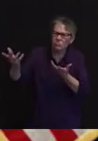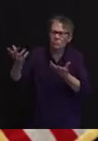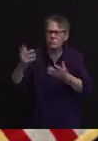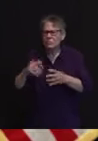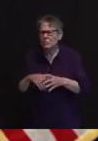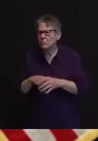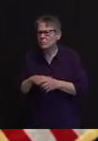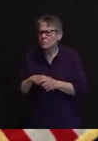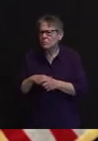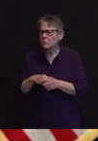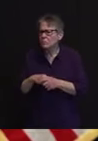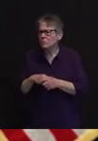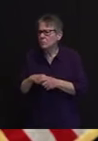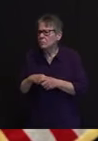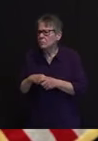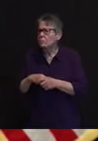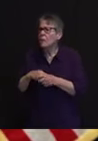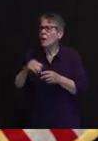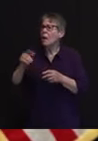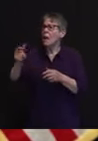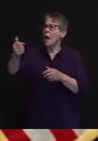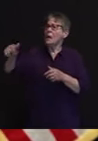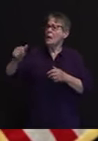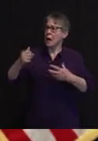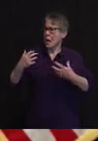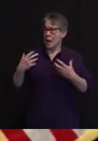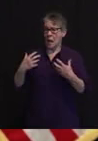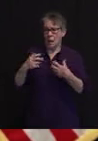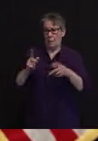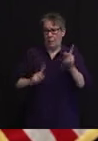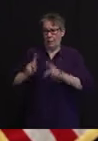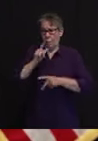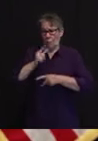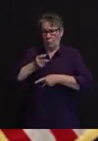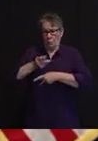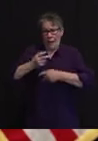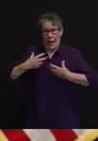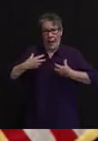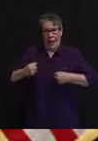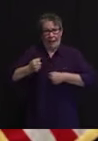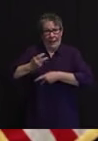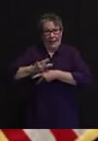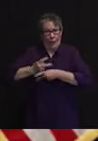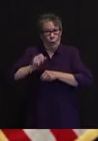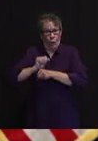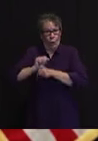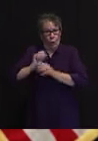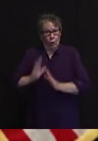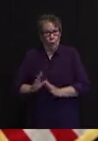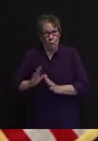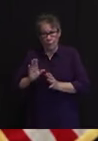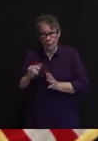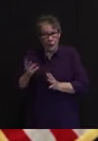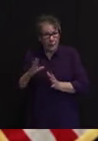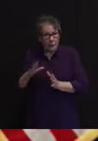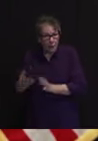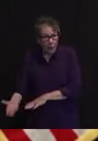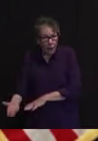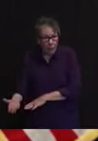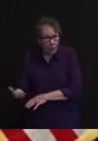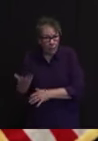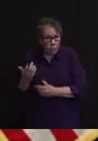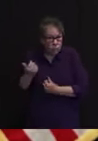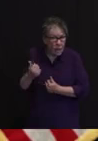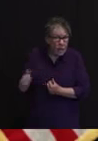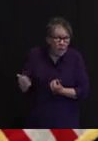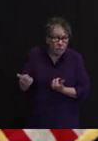Is that it? Well, also schools. People are crazy about the April 17th date of the schools. Will you announce specifically what happens with schools? Because there's a lot of